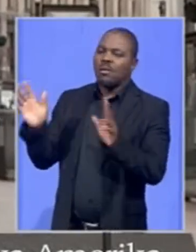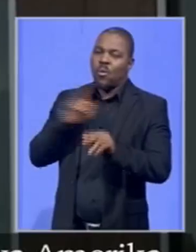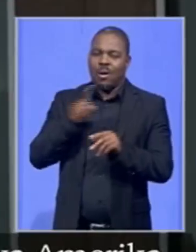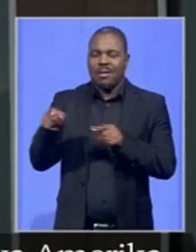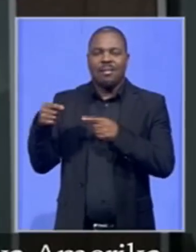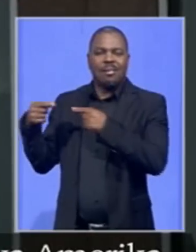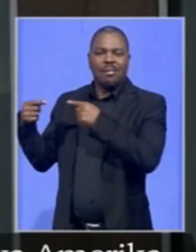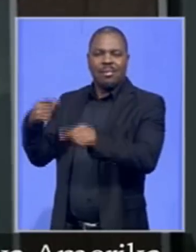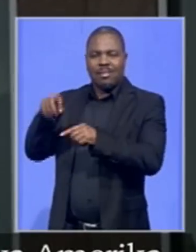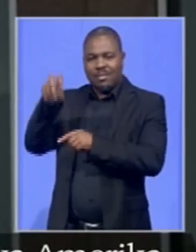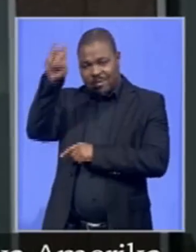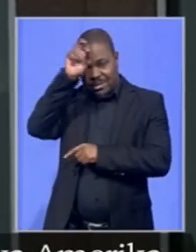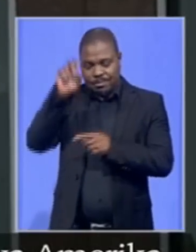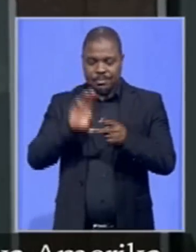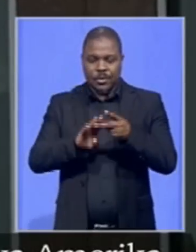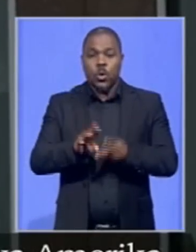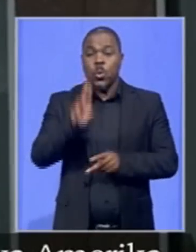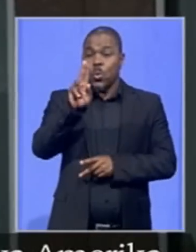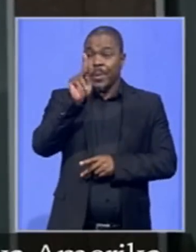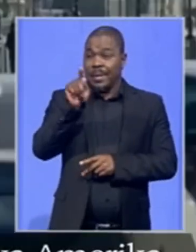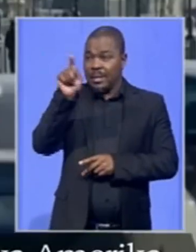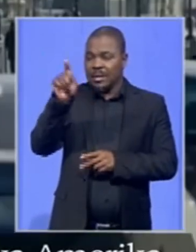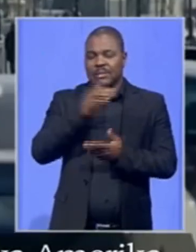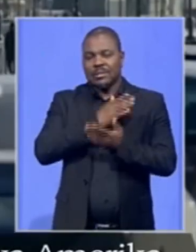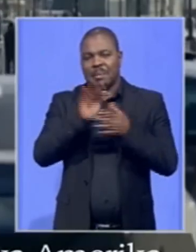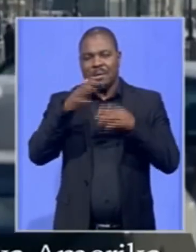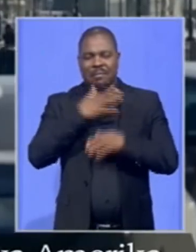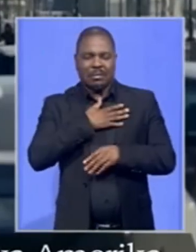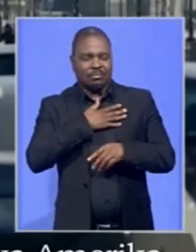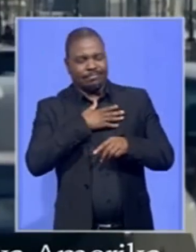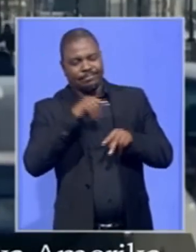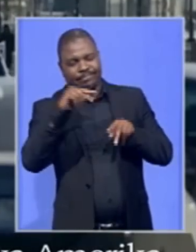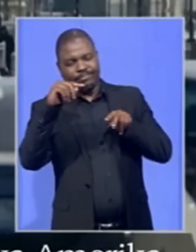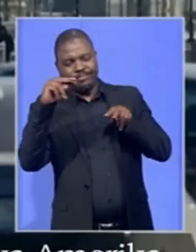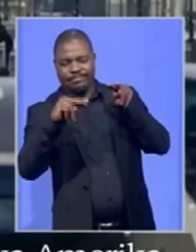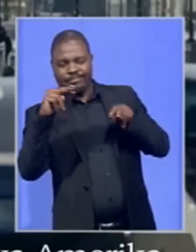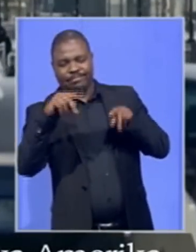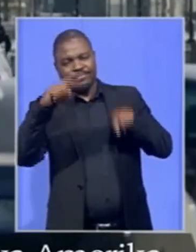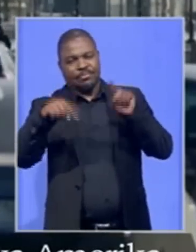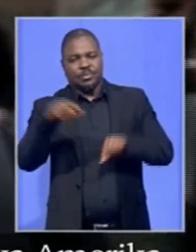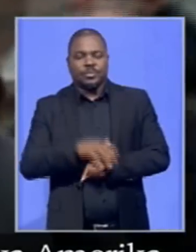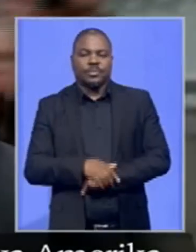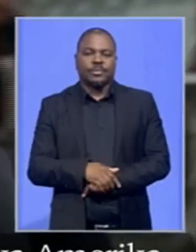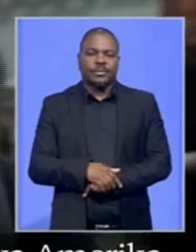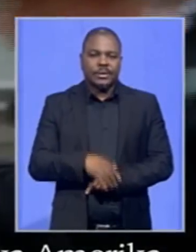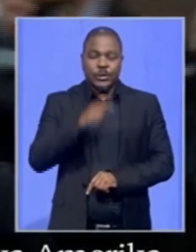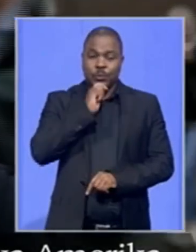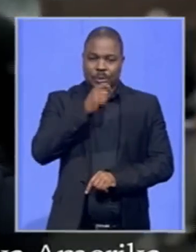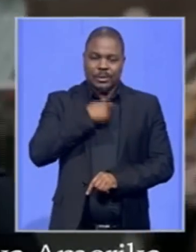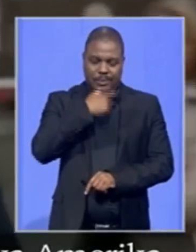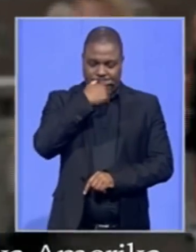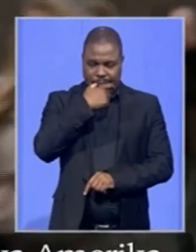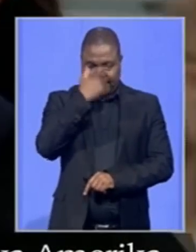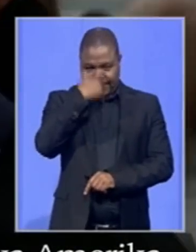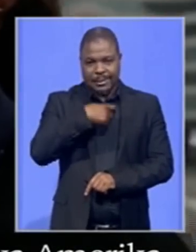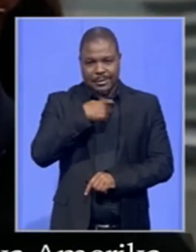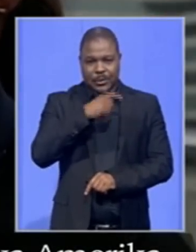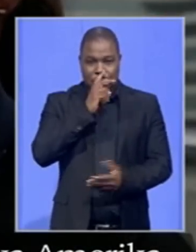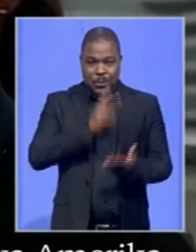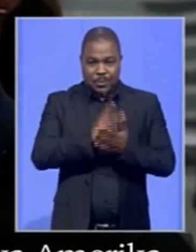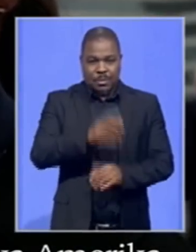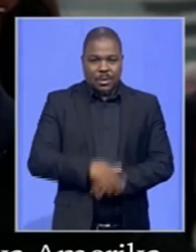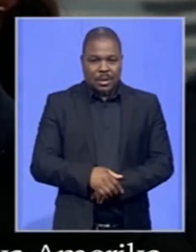Badudi ka United Kingdom ba na le maikutlo wa fapanego ka ga phenyo ya Trump. Makes me feel quite sad, if I'm completely honest. No one's